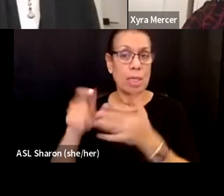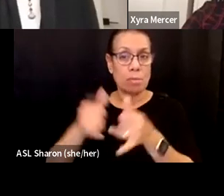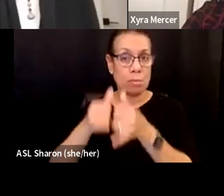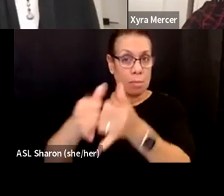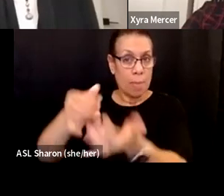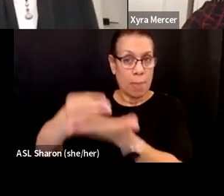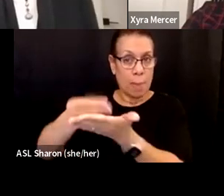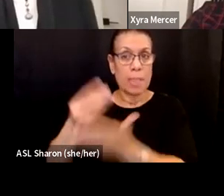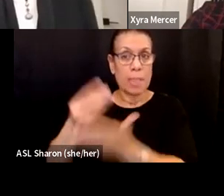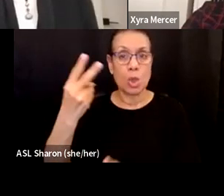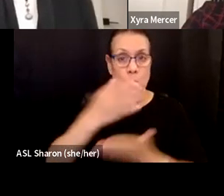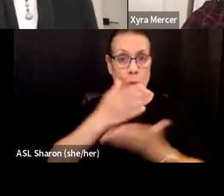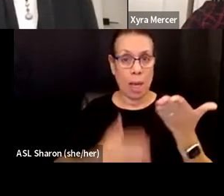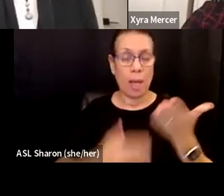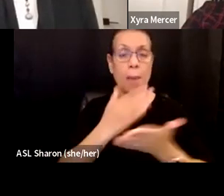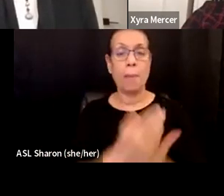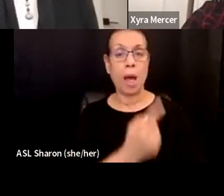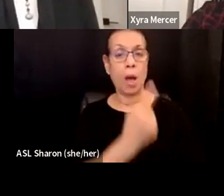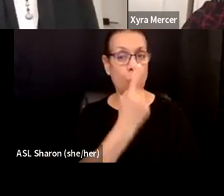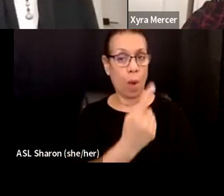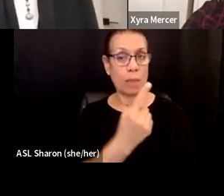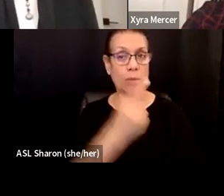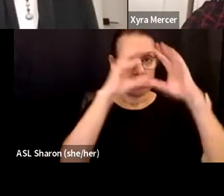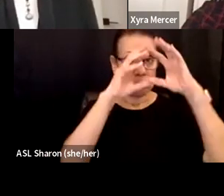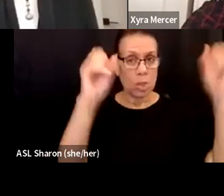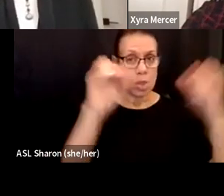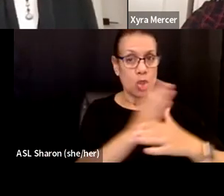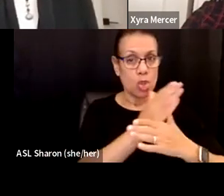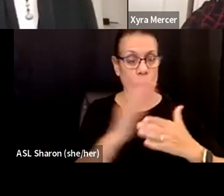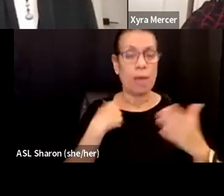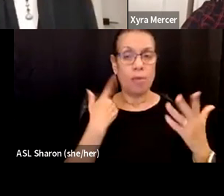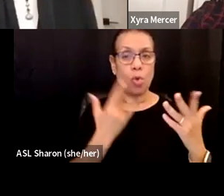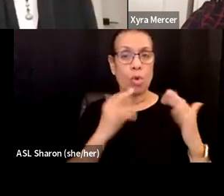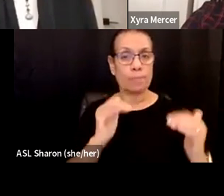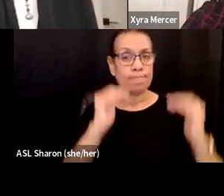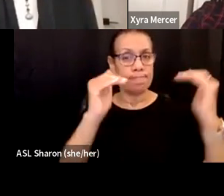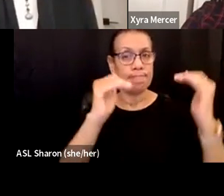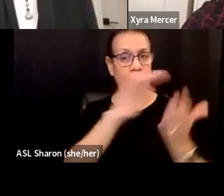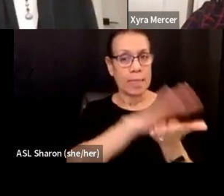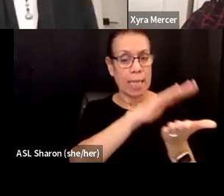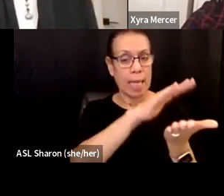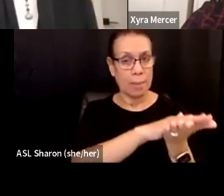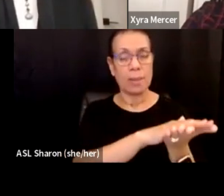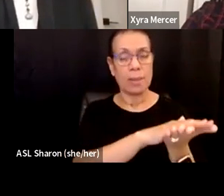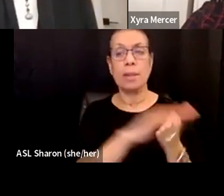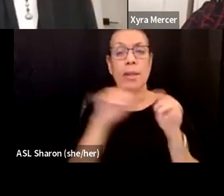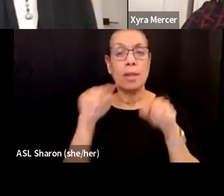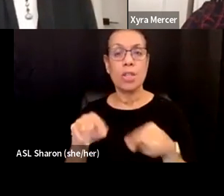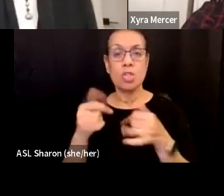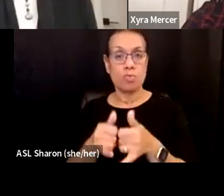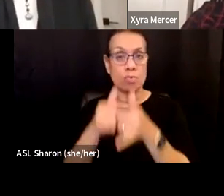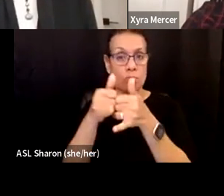has two parts to it the first part which dr kilcellis started explaining was the acceleration academies um this grant